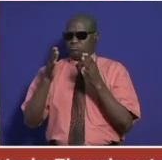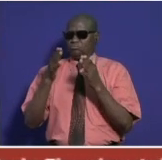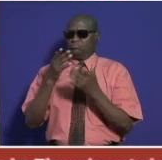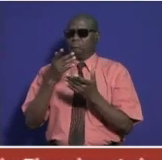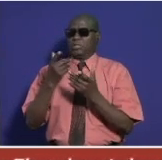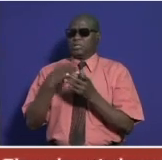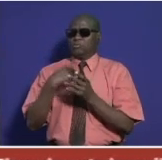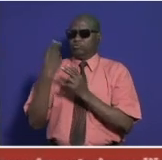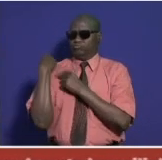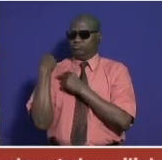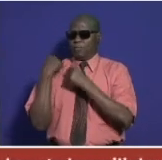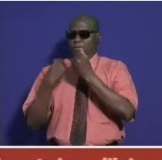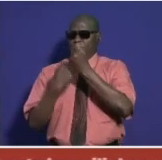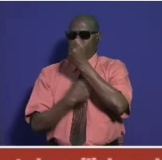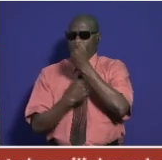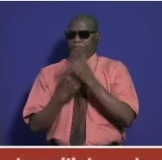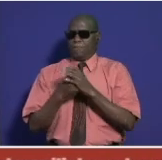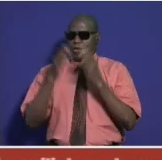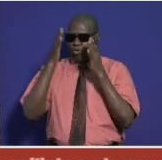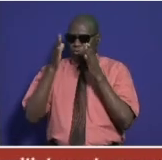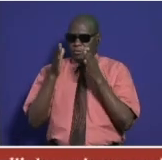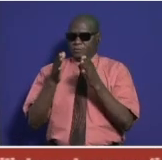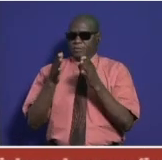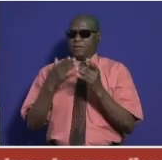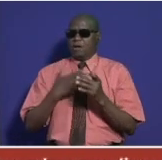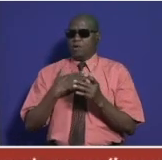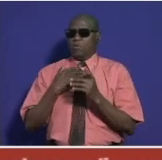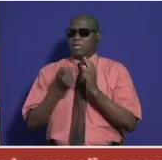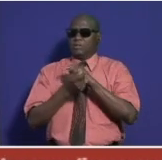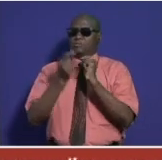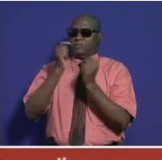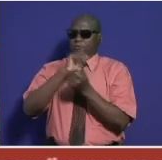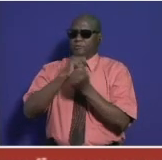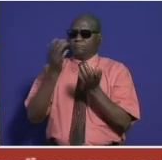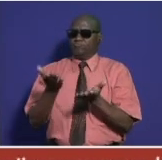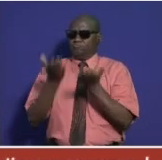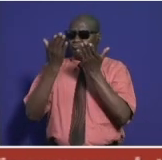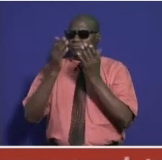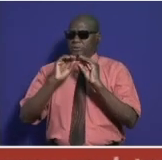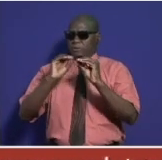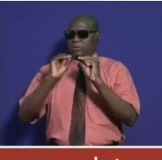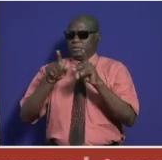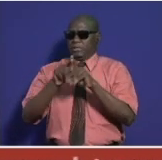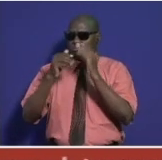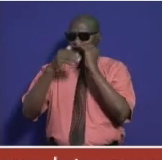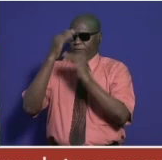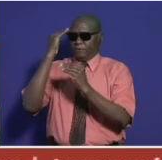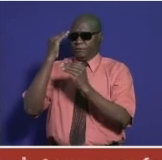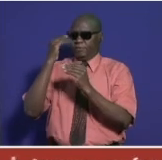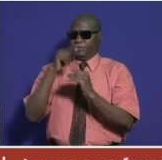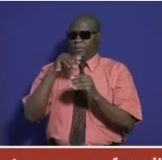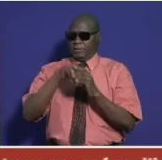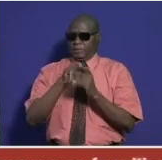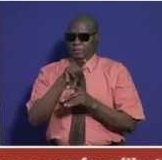la msingi. Our commitment is to continue to work towards transforming and elevating teaching as a profession. In this